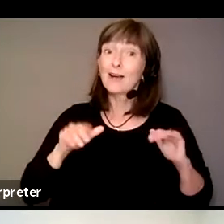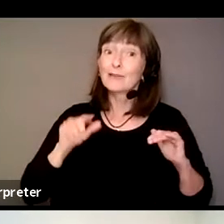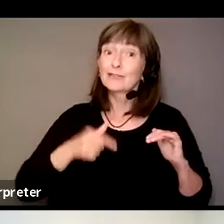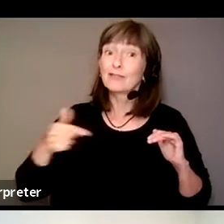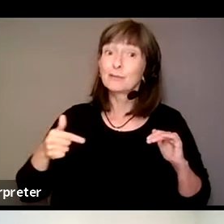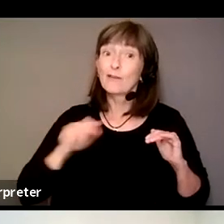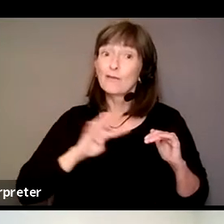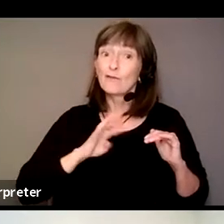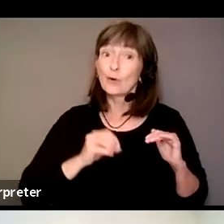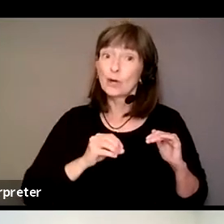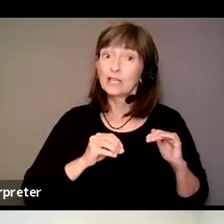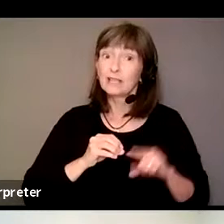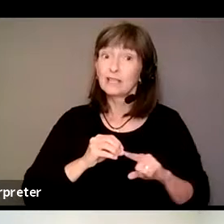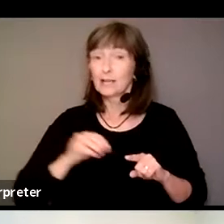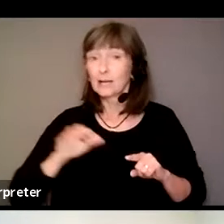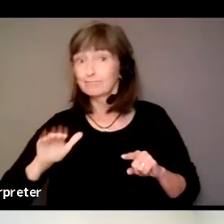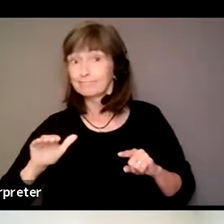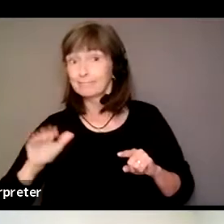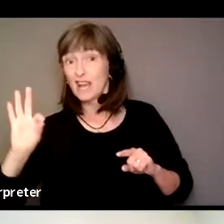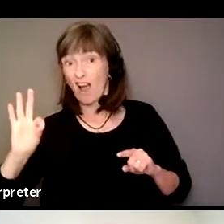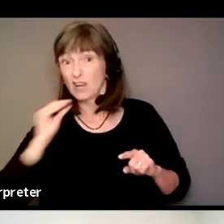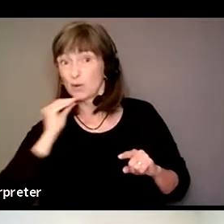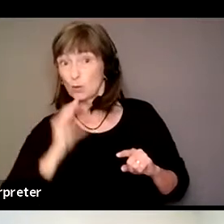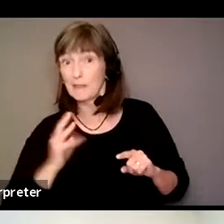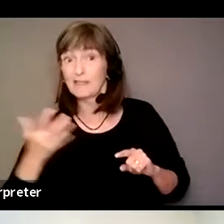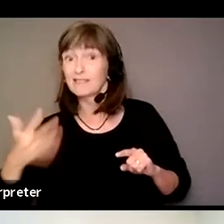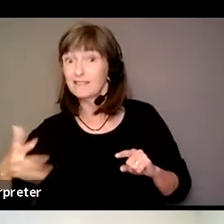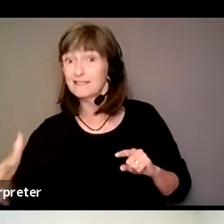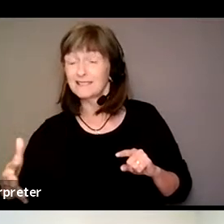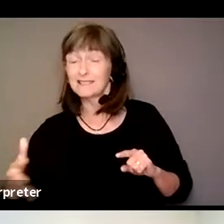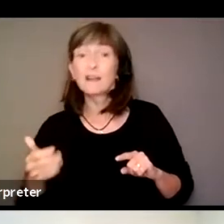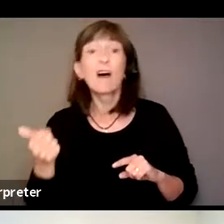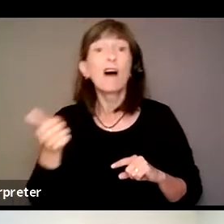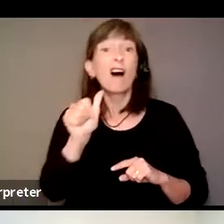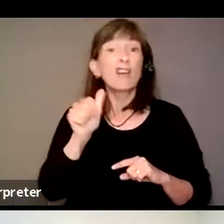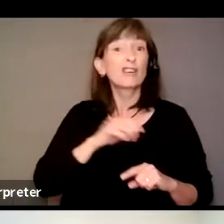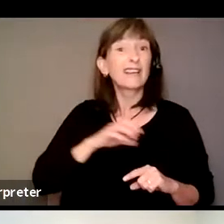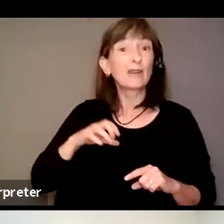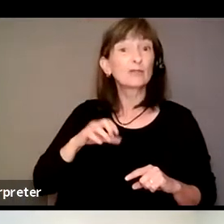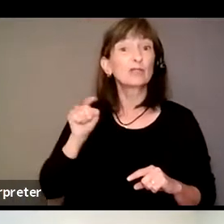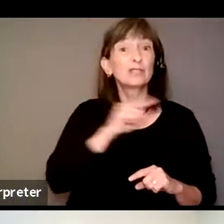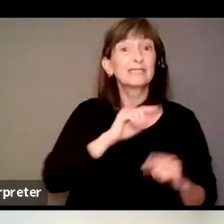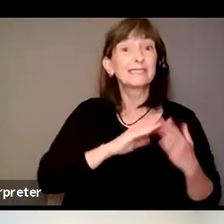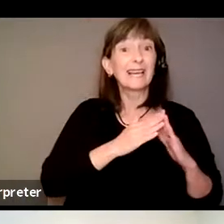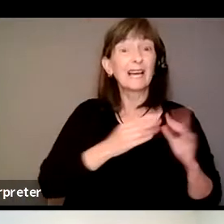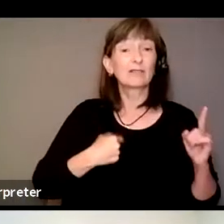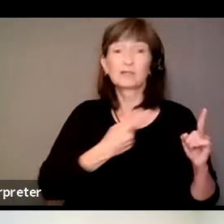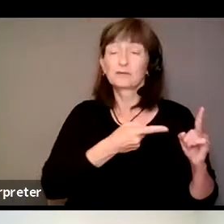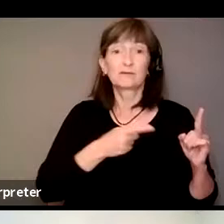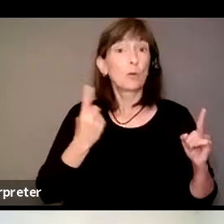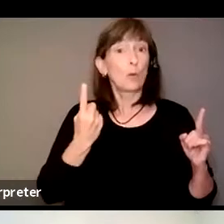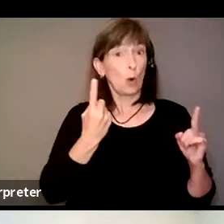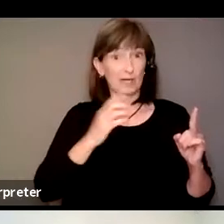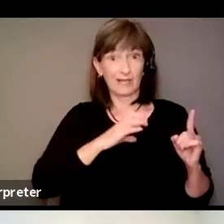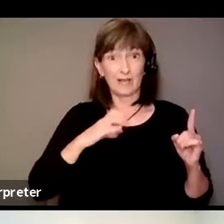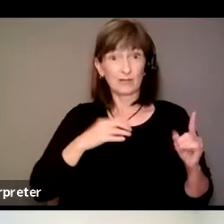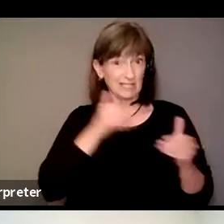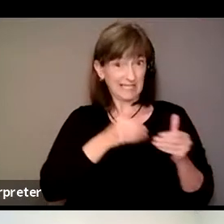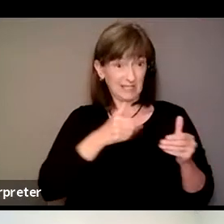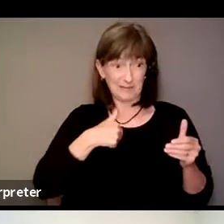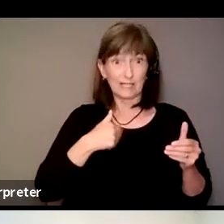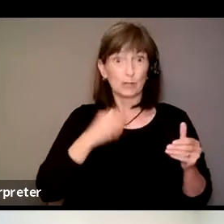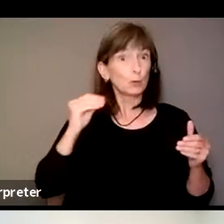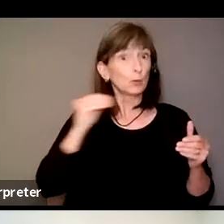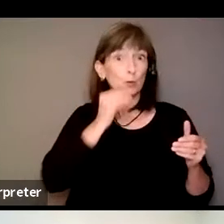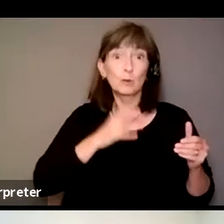9 represented by women. And even less on some councils. Actually, there is a council in my district currently that has no female representation at